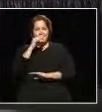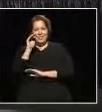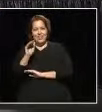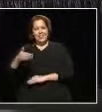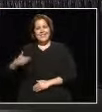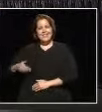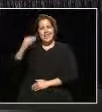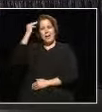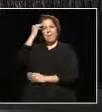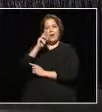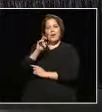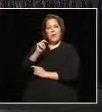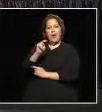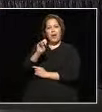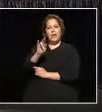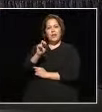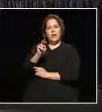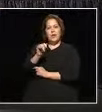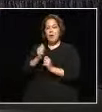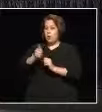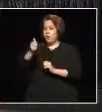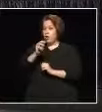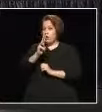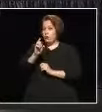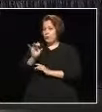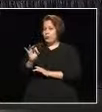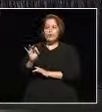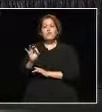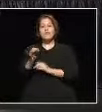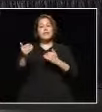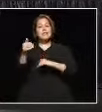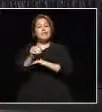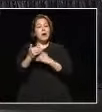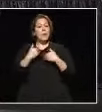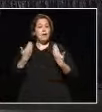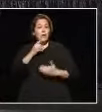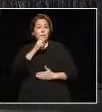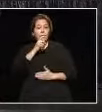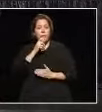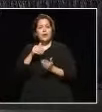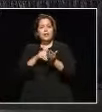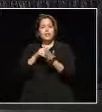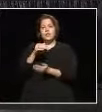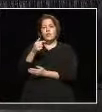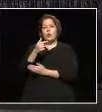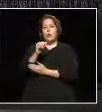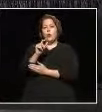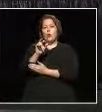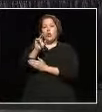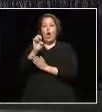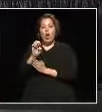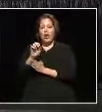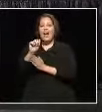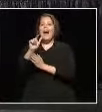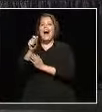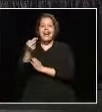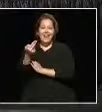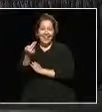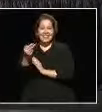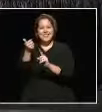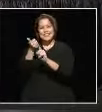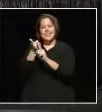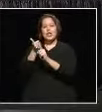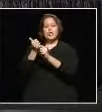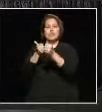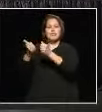Good evening. I'm Mayor Ron Nirenberg, along with Bexar County Judge Nelson Wolff. Tonight we're joined by Dr. Golare Aga, who is our